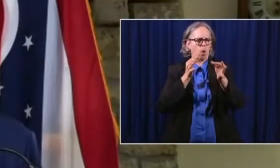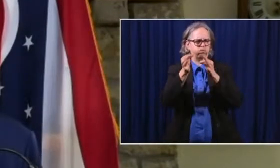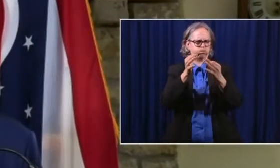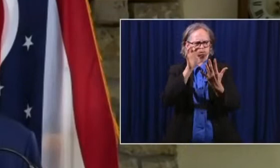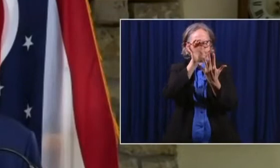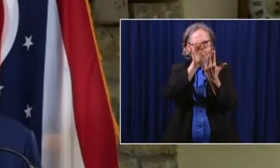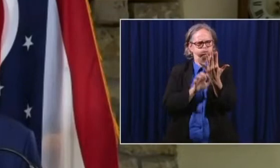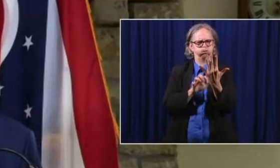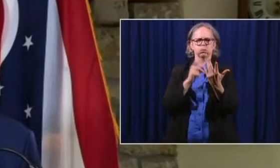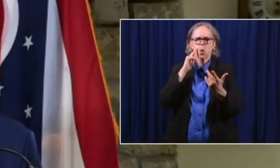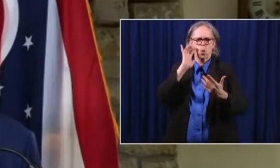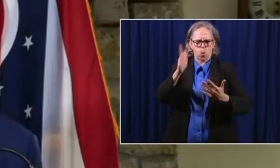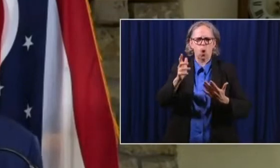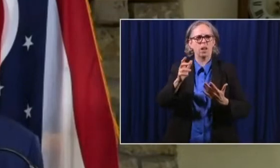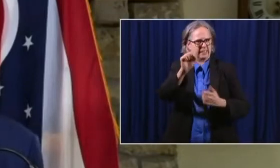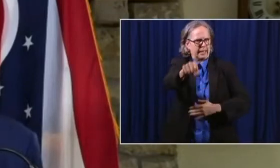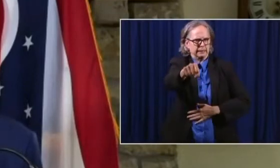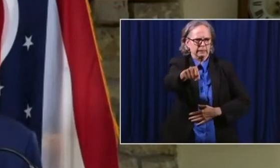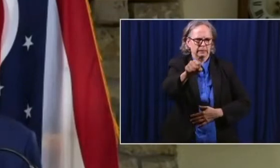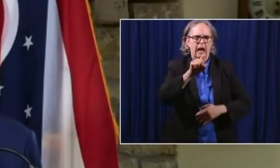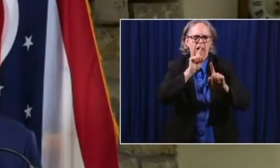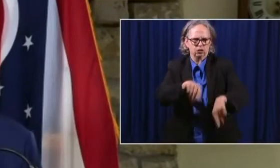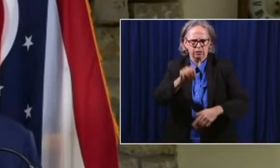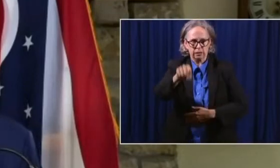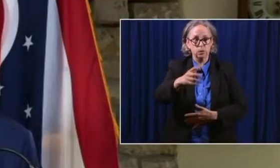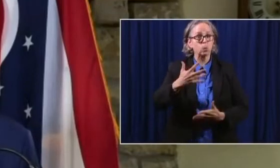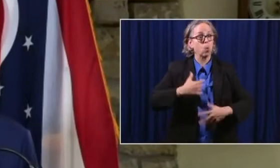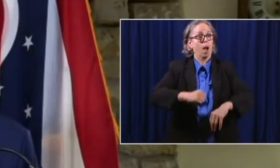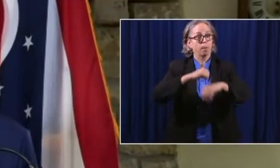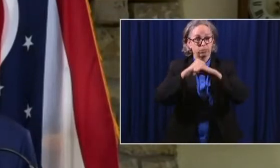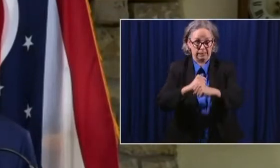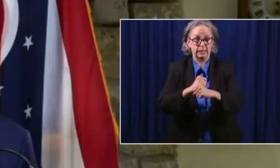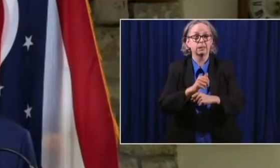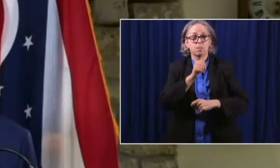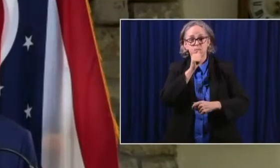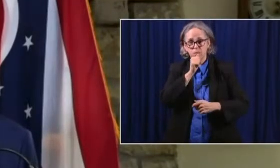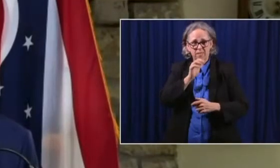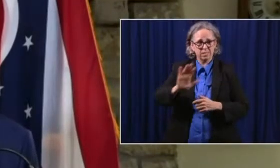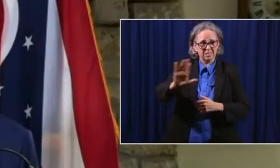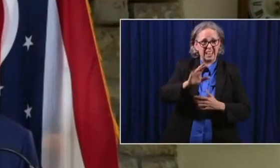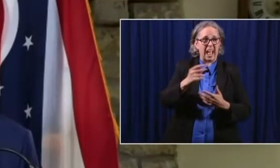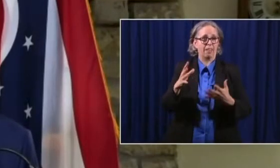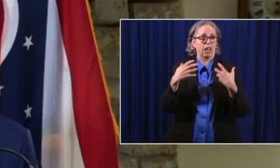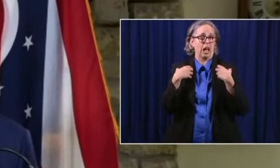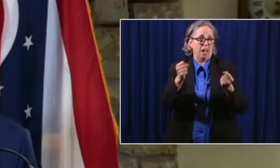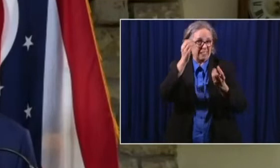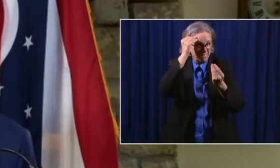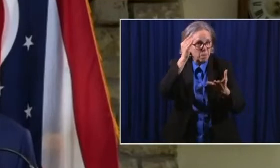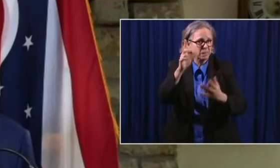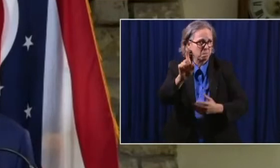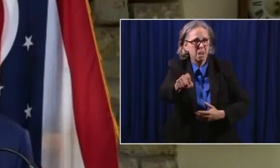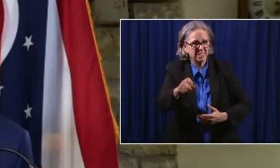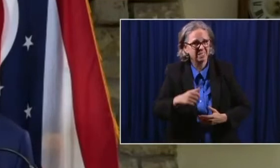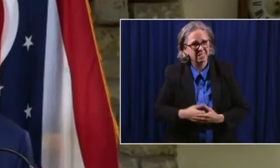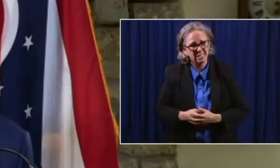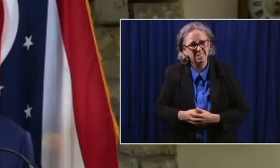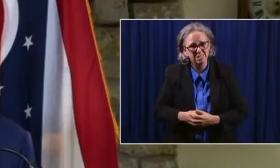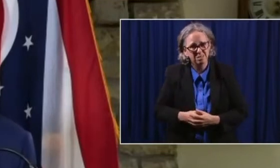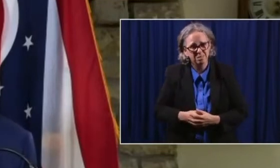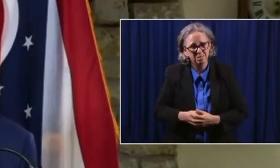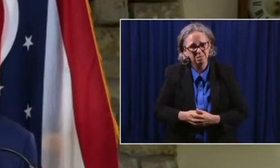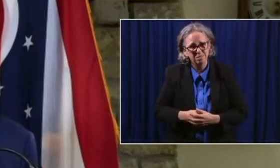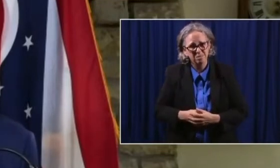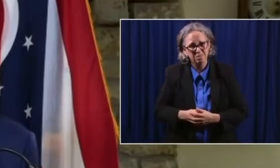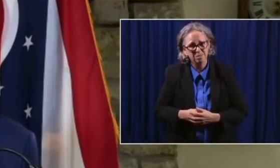are going to protect people's privacy and people's individual health information. Thank you. Thank you very much.